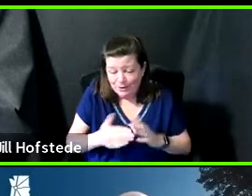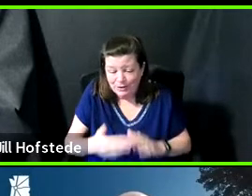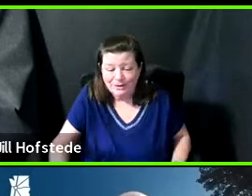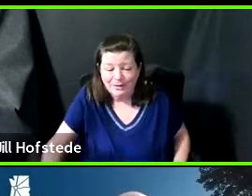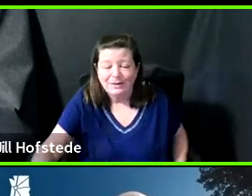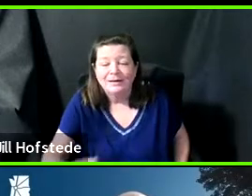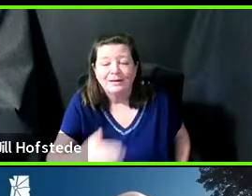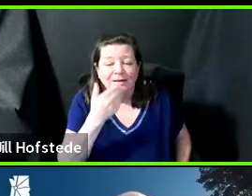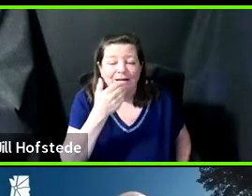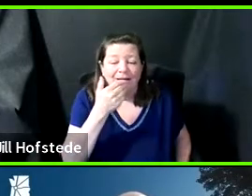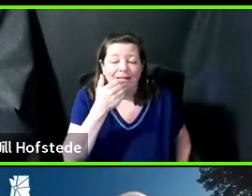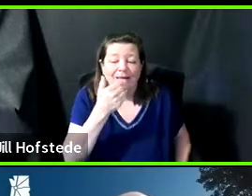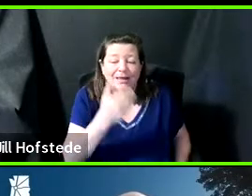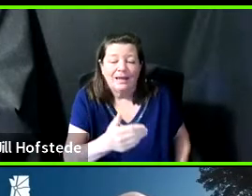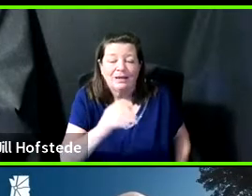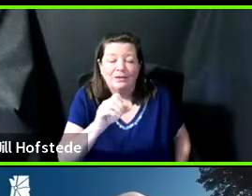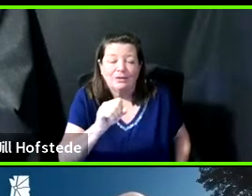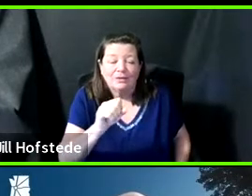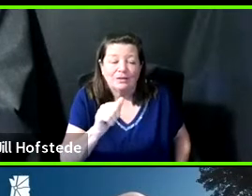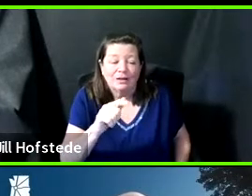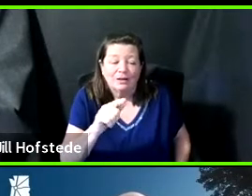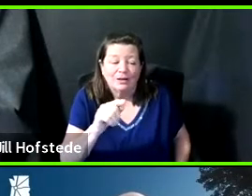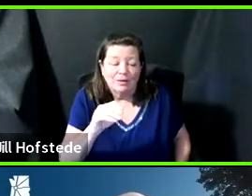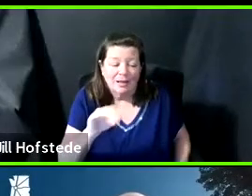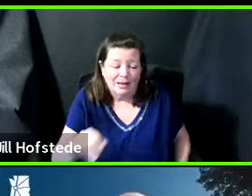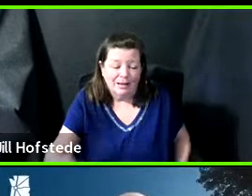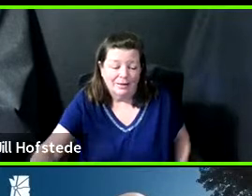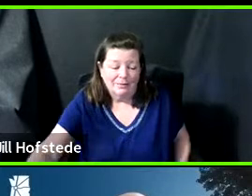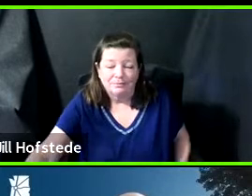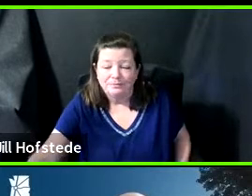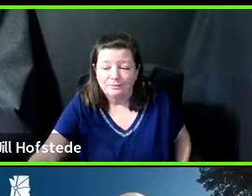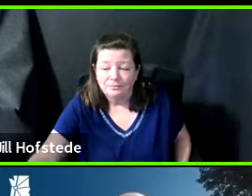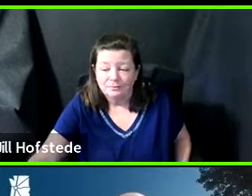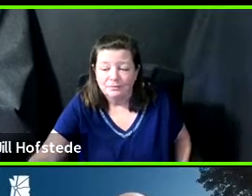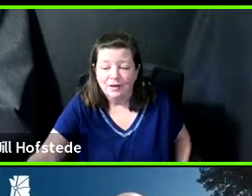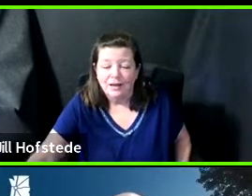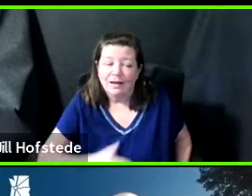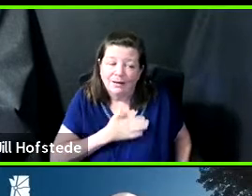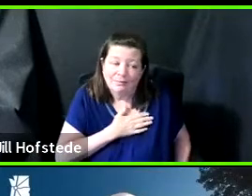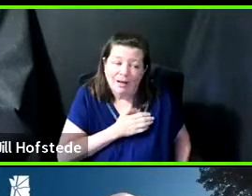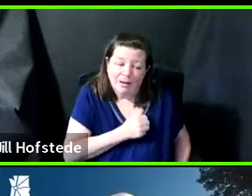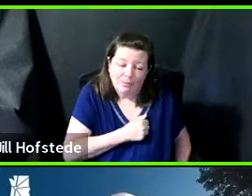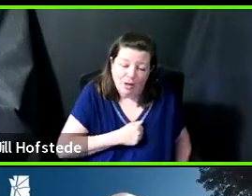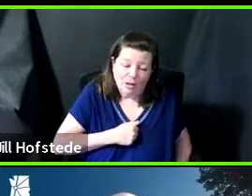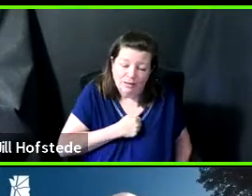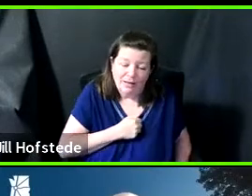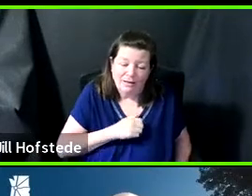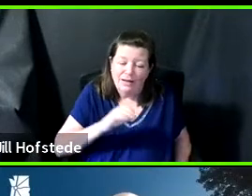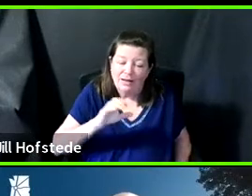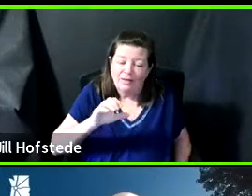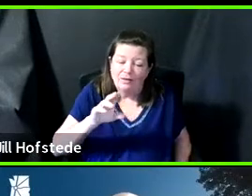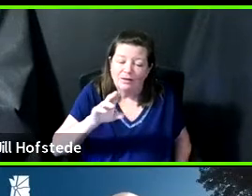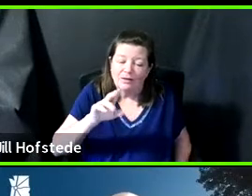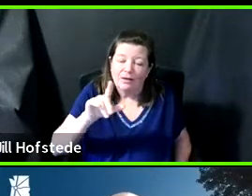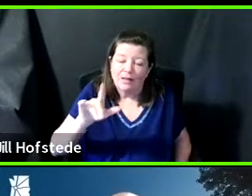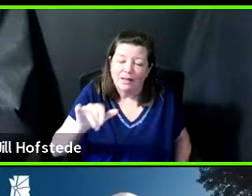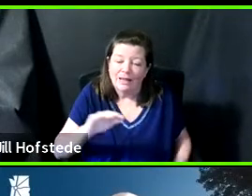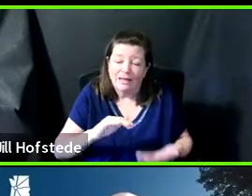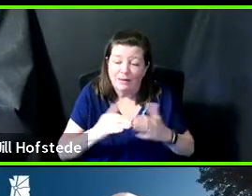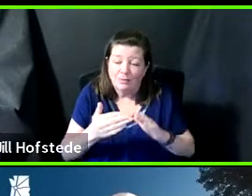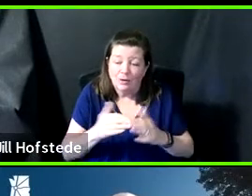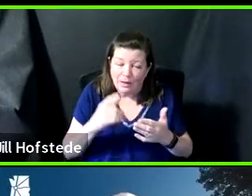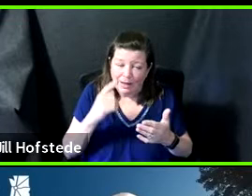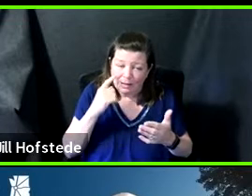Thank you, Salome. All the fun events. Yes, my apologies. Yes, it's in the Cully neighborhood. Yeah, they have them, I think,